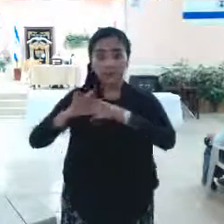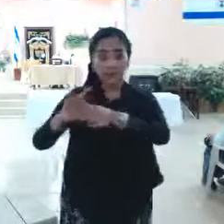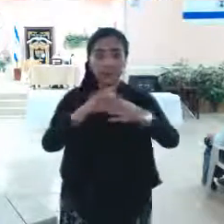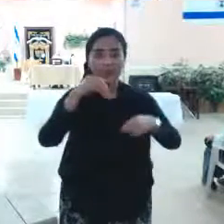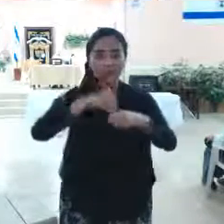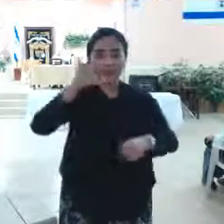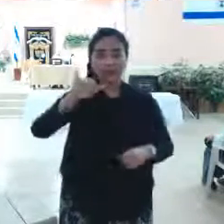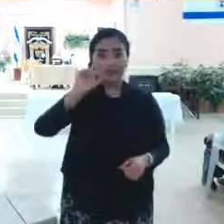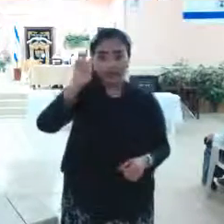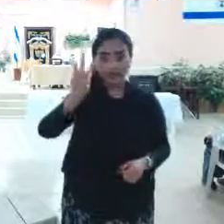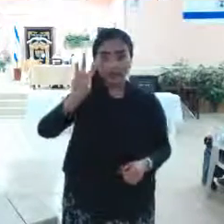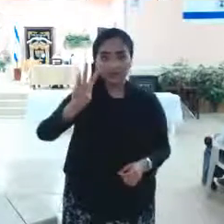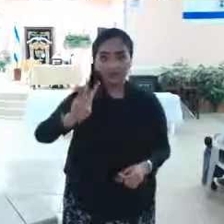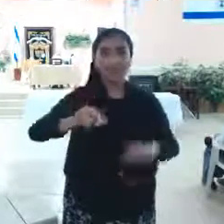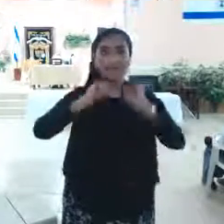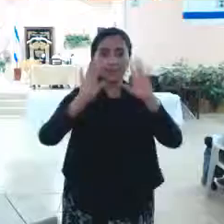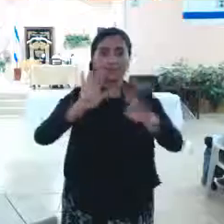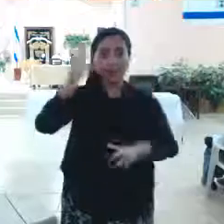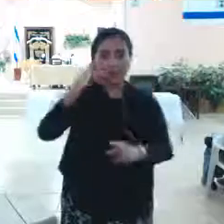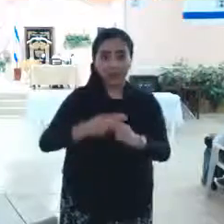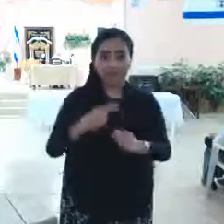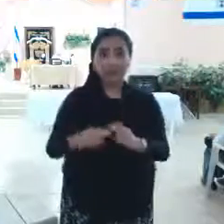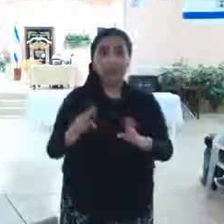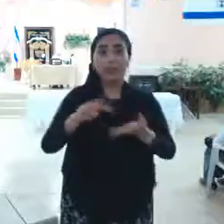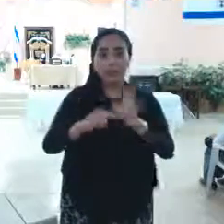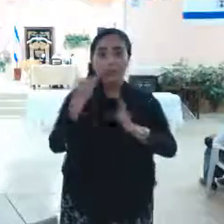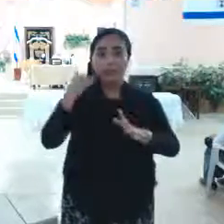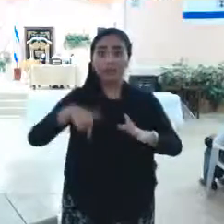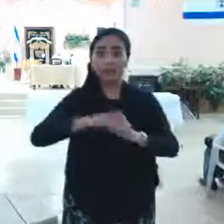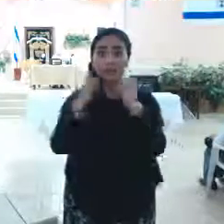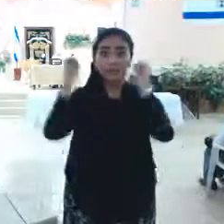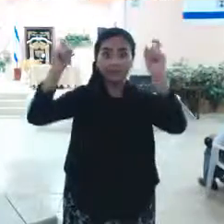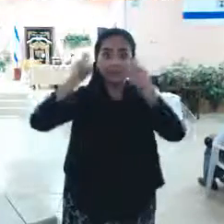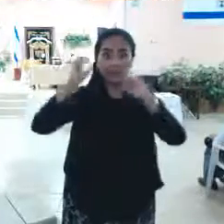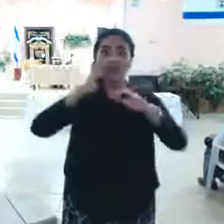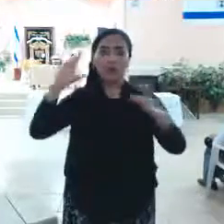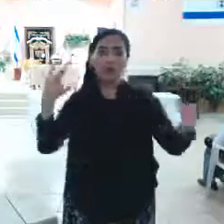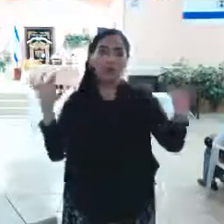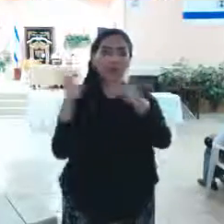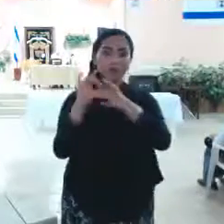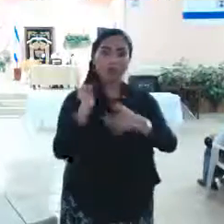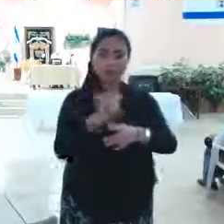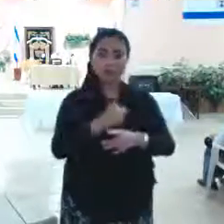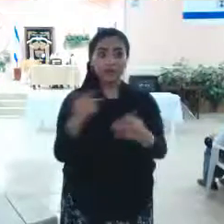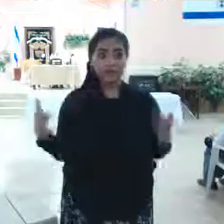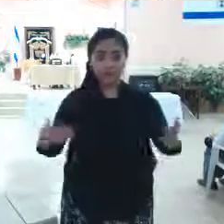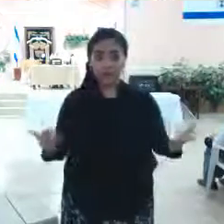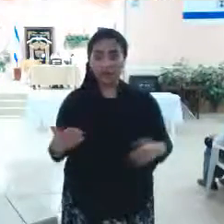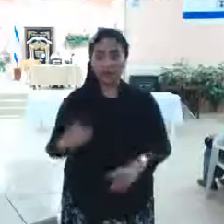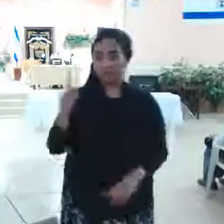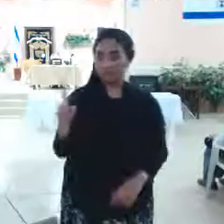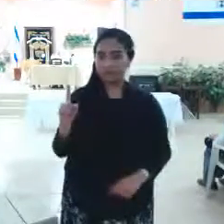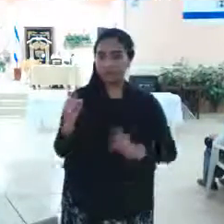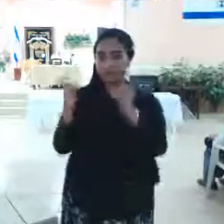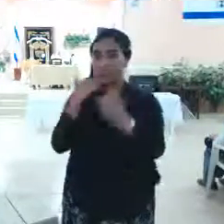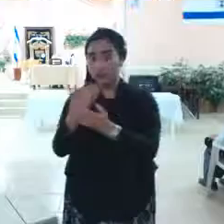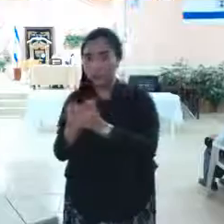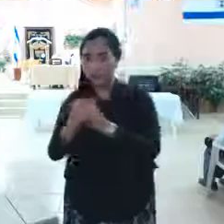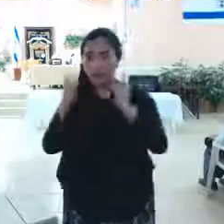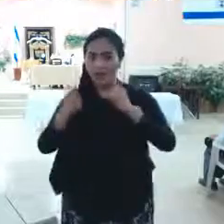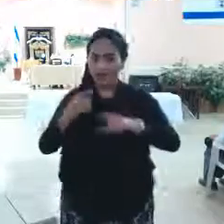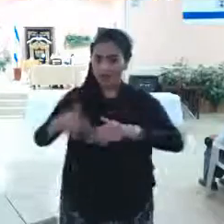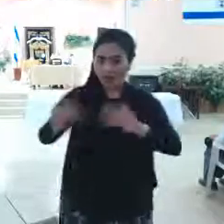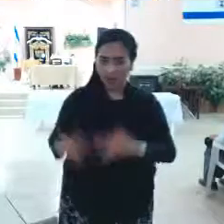are united in Joshua, blessed is His name. If we praise Him, He unify us. Here's one that praises